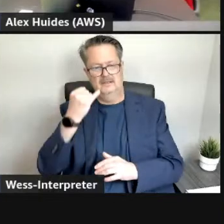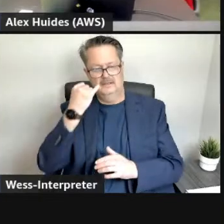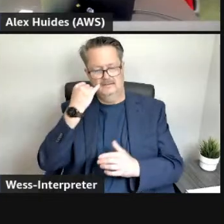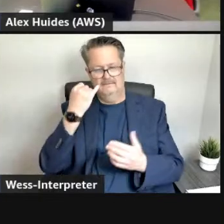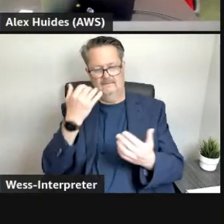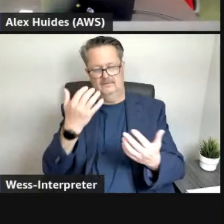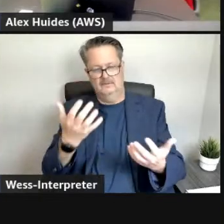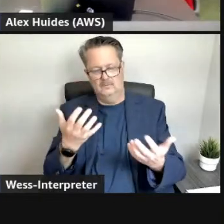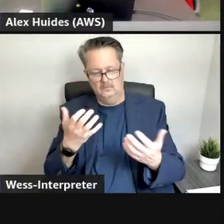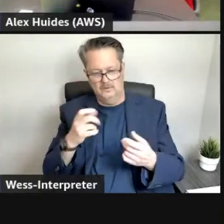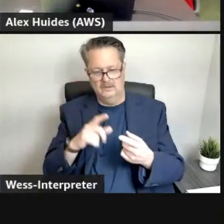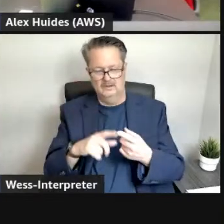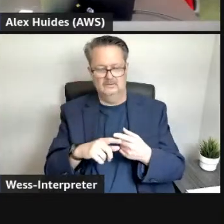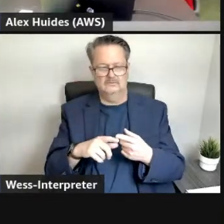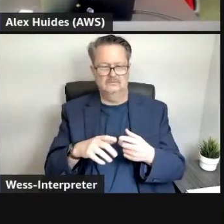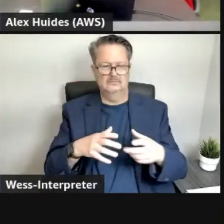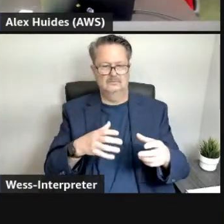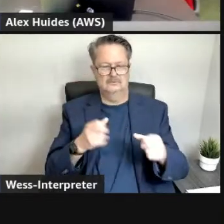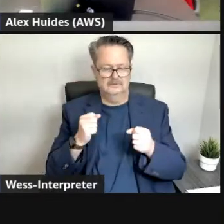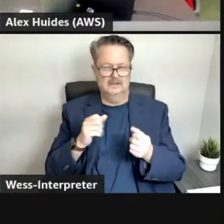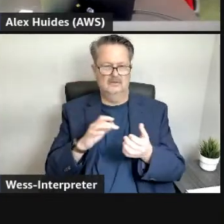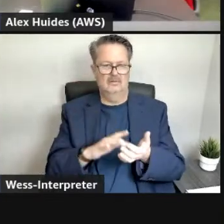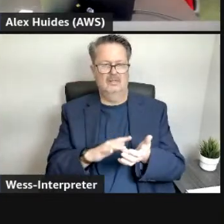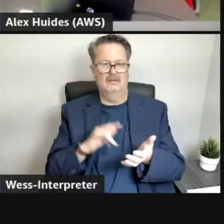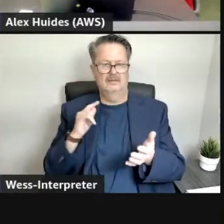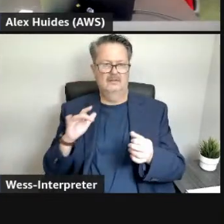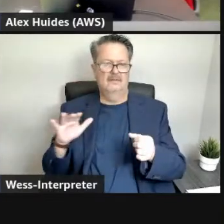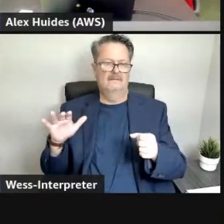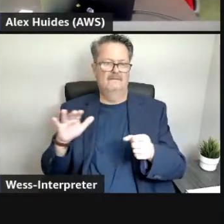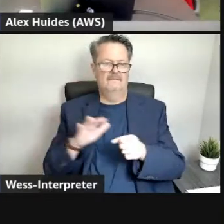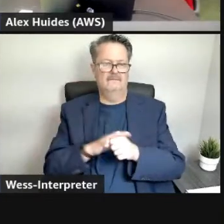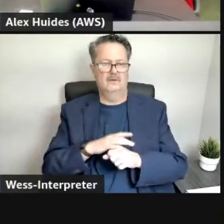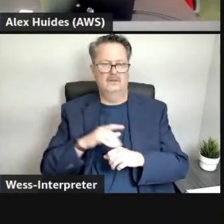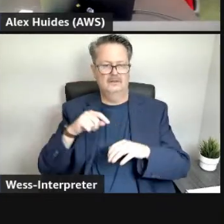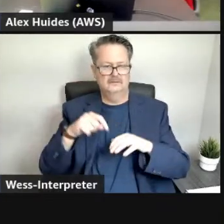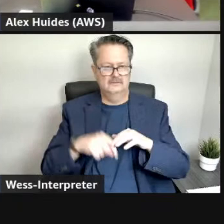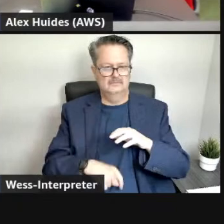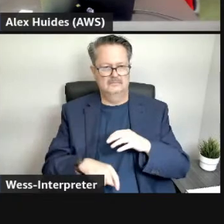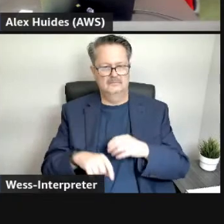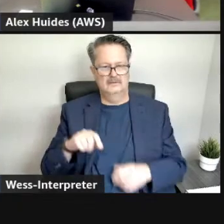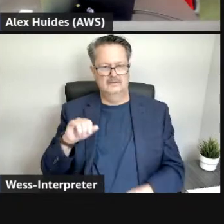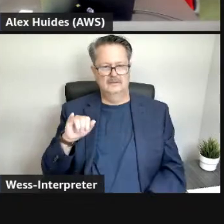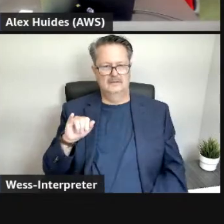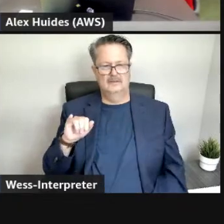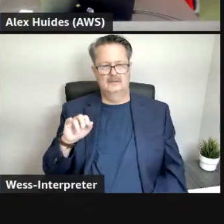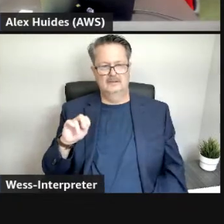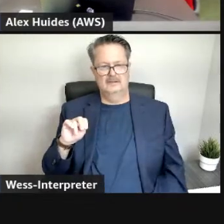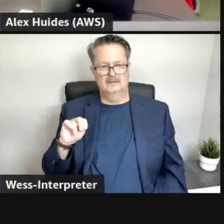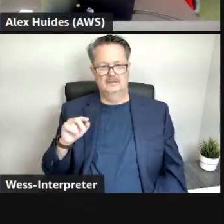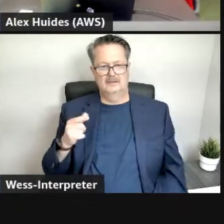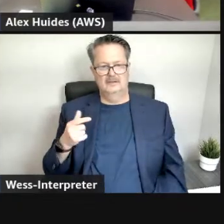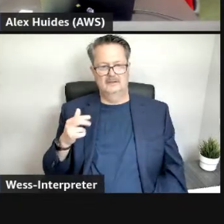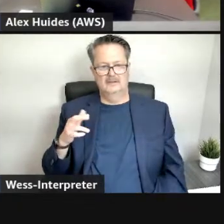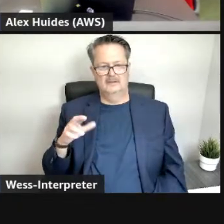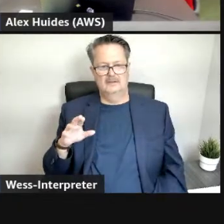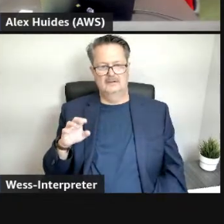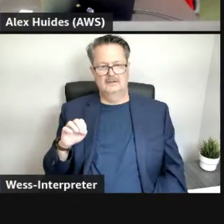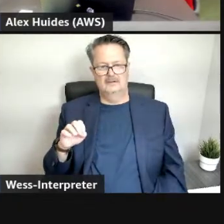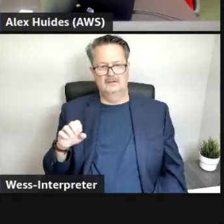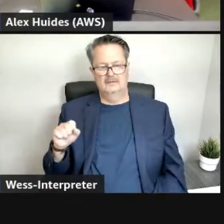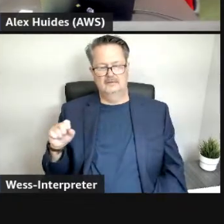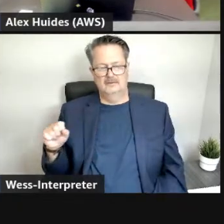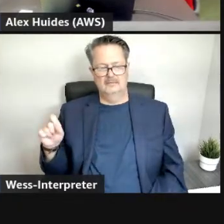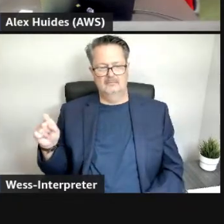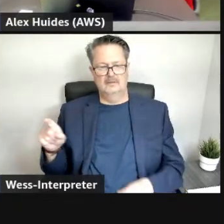or to leverage the full extent that ingress can give you, you need to rely on